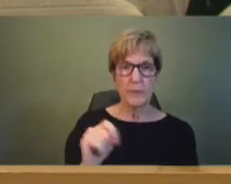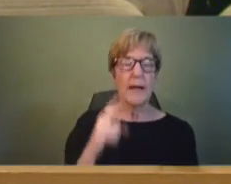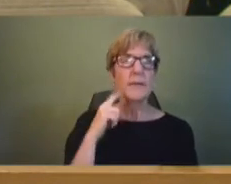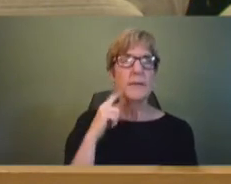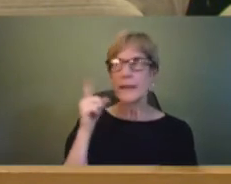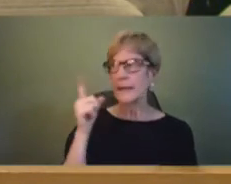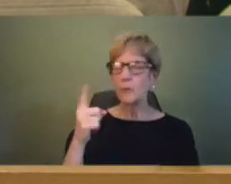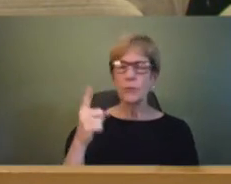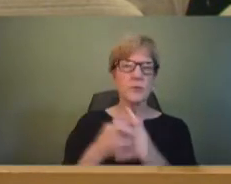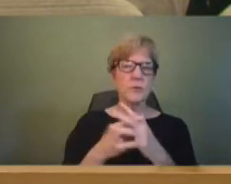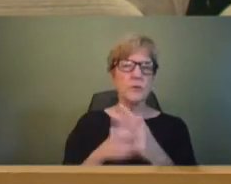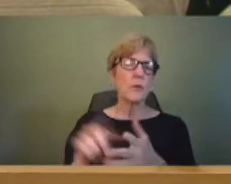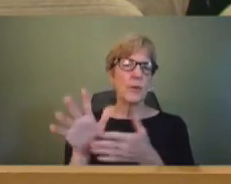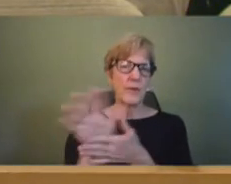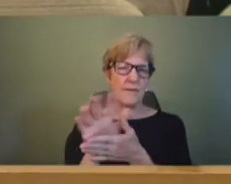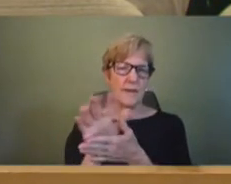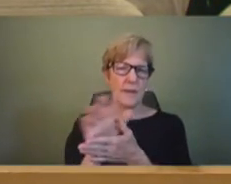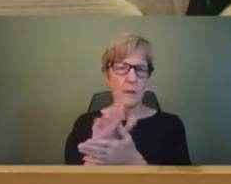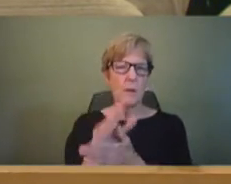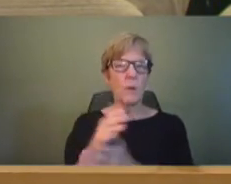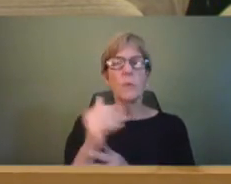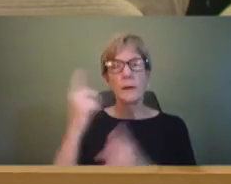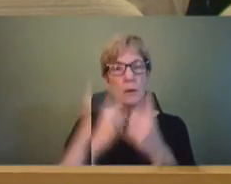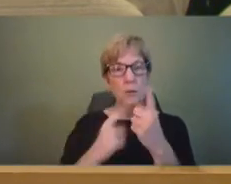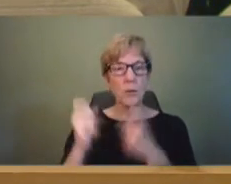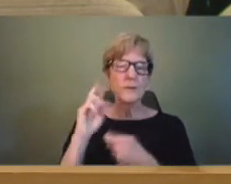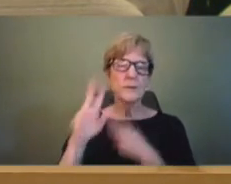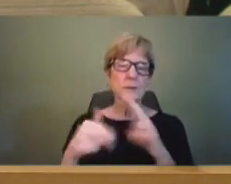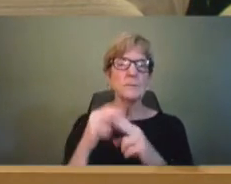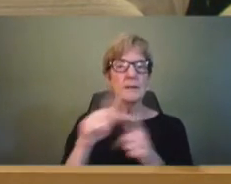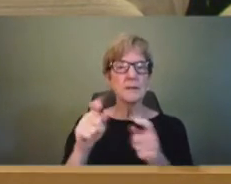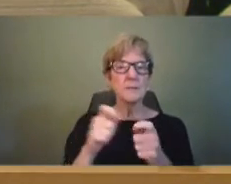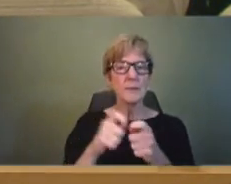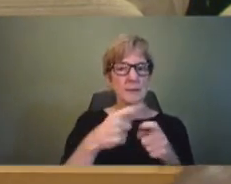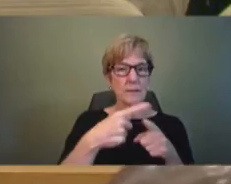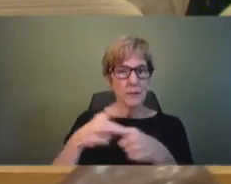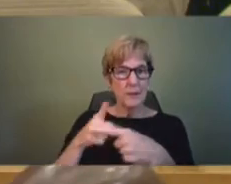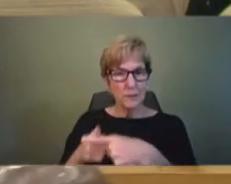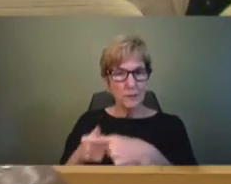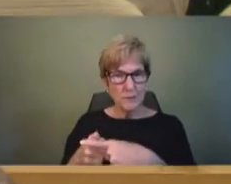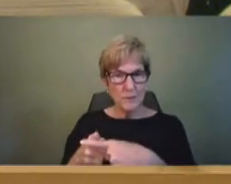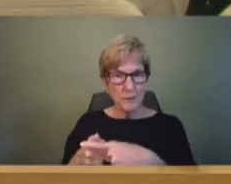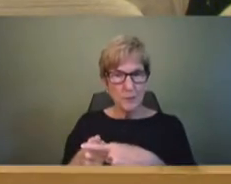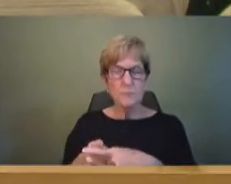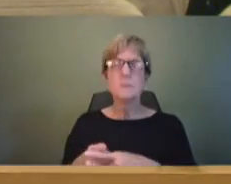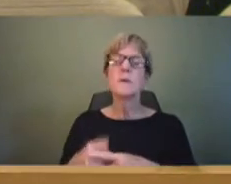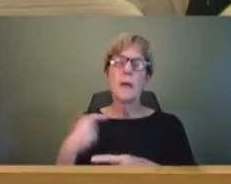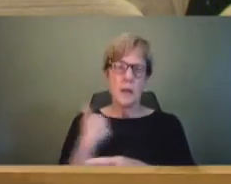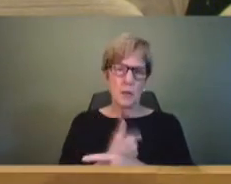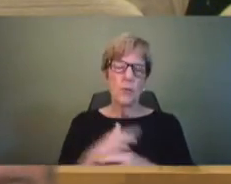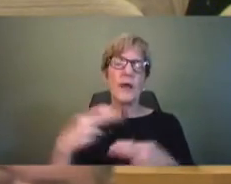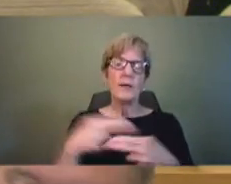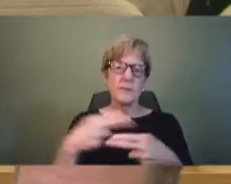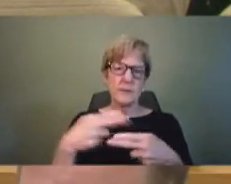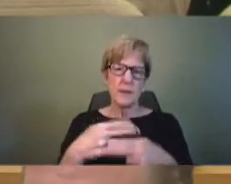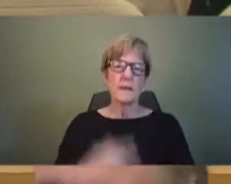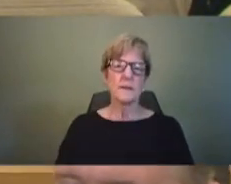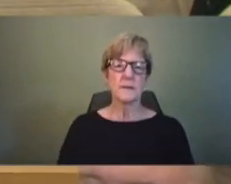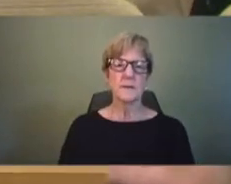the video If y'all have questions about specific intersections please ask and we can pull up our slides and go to